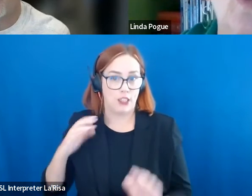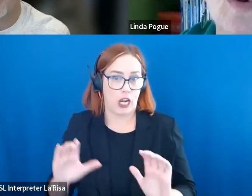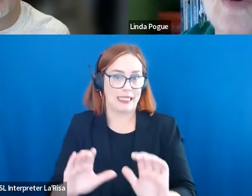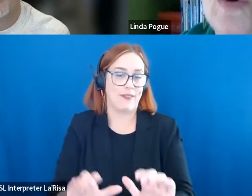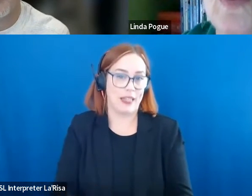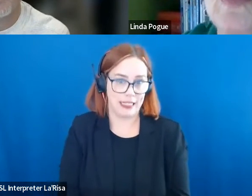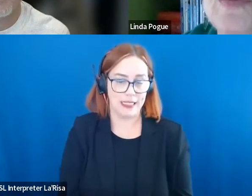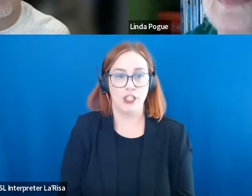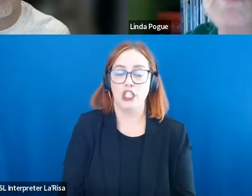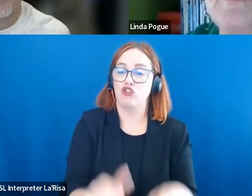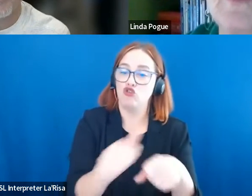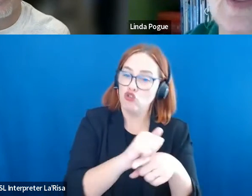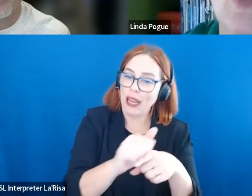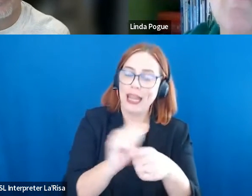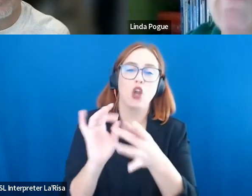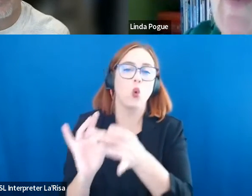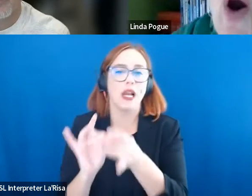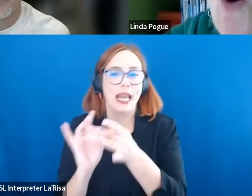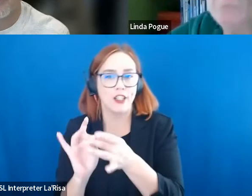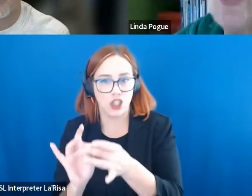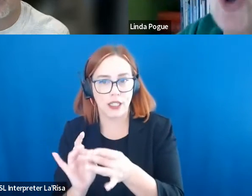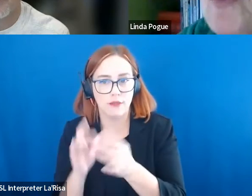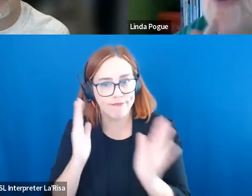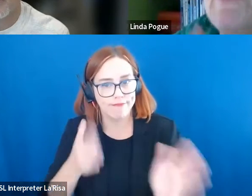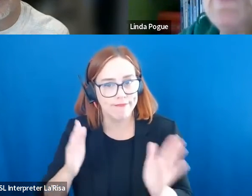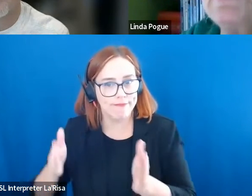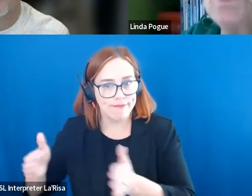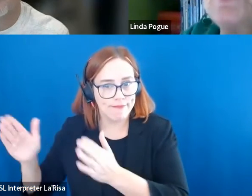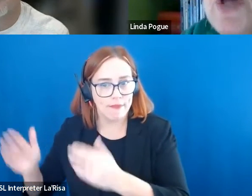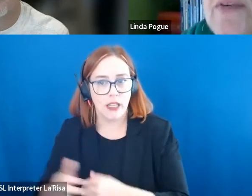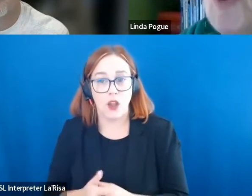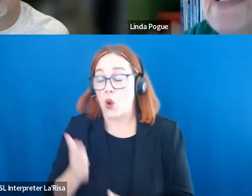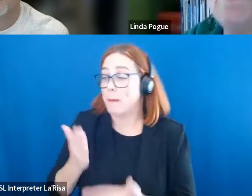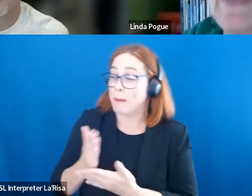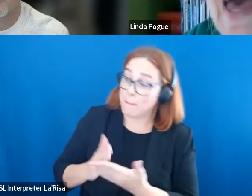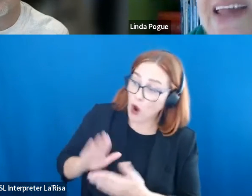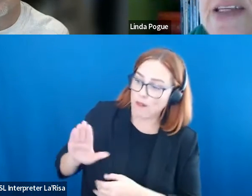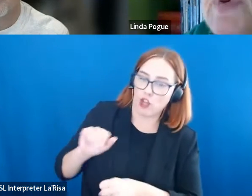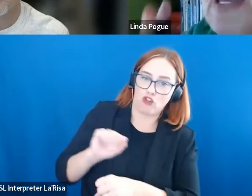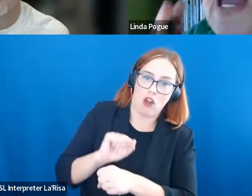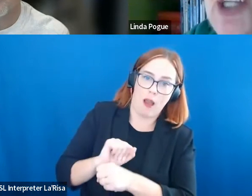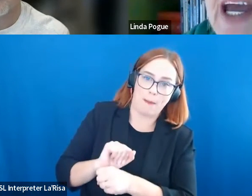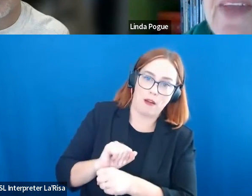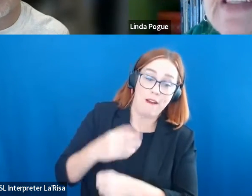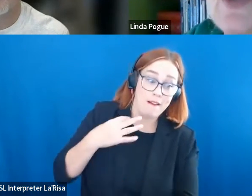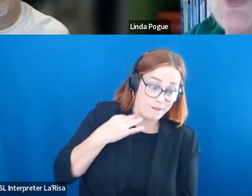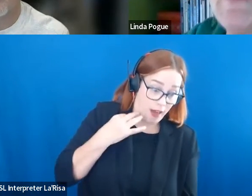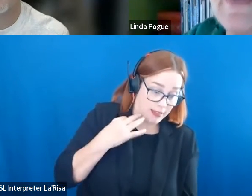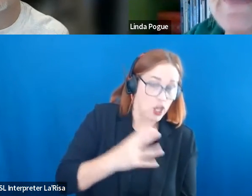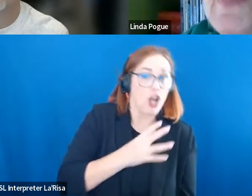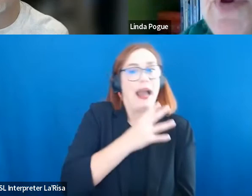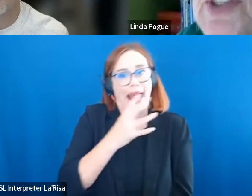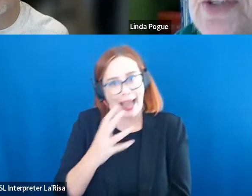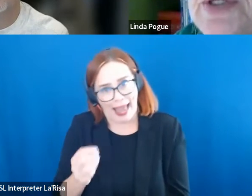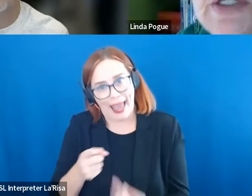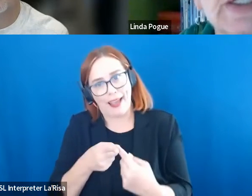Training, coordination. Or maybe part of a job, you know, maybe there's volunteering but they actually have that as a job